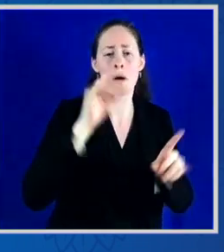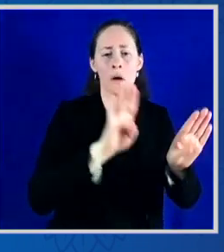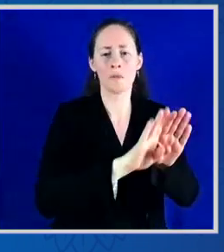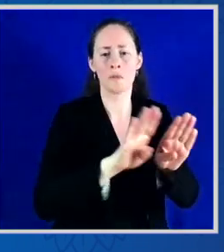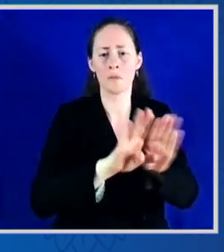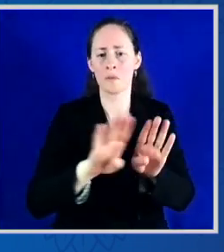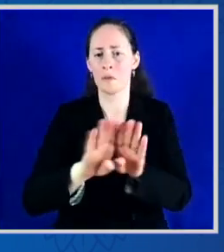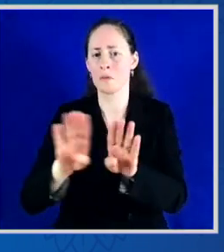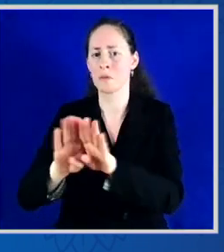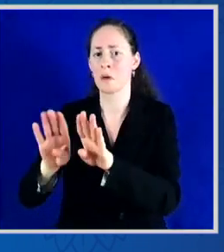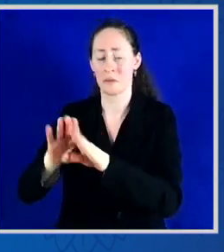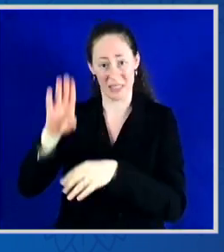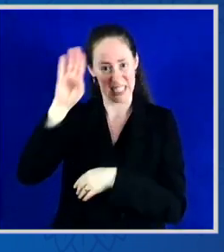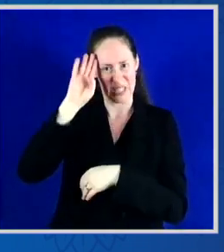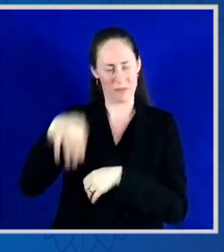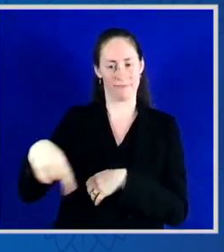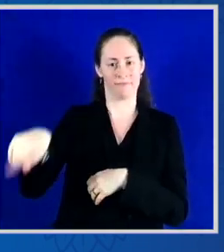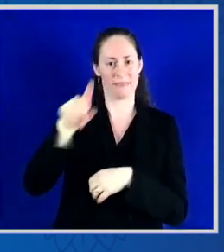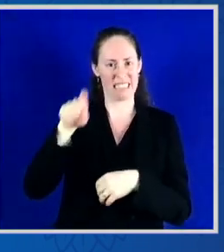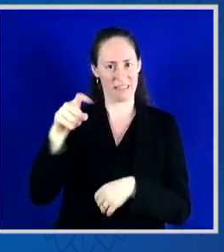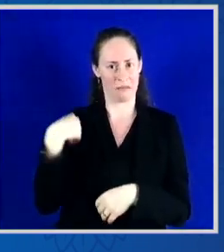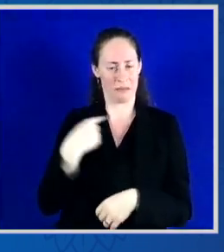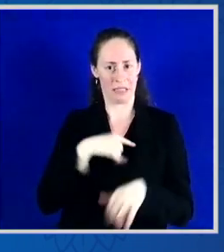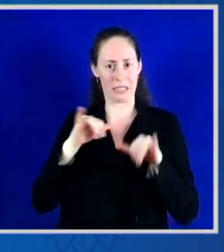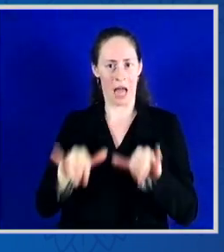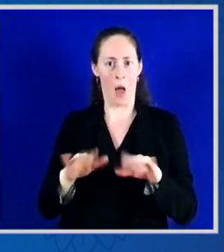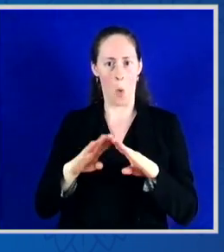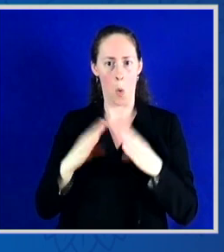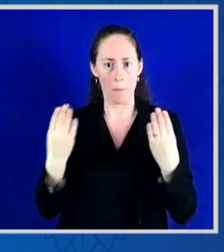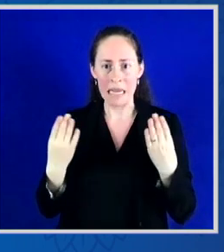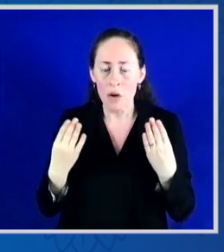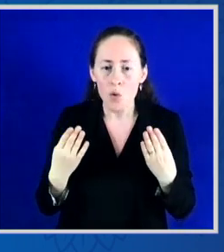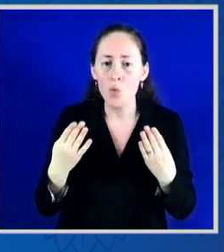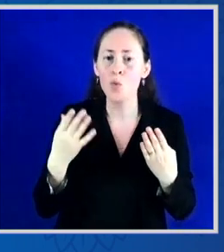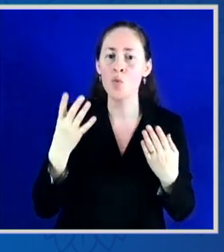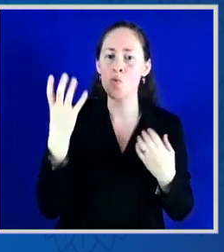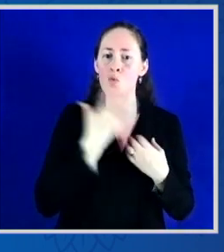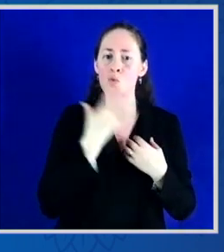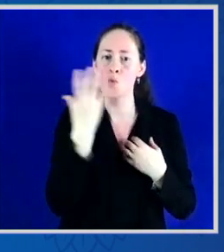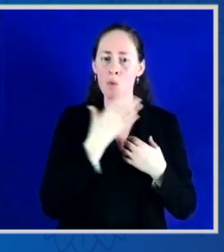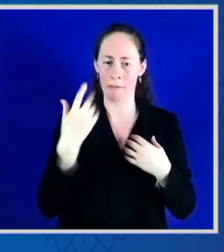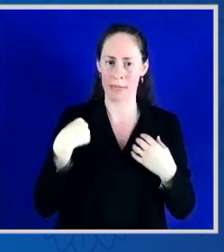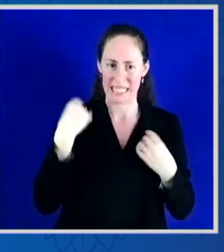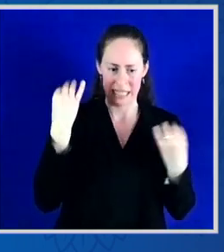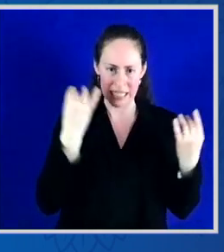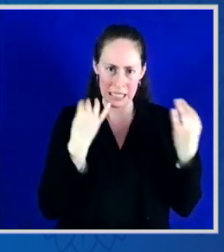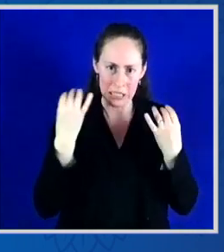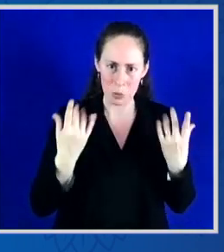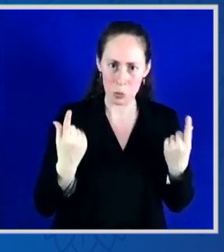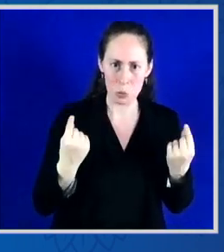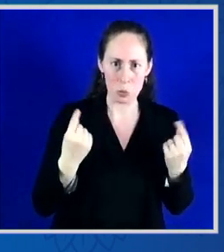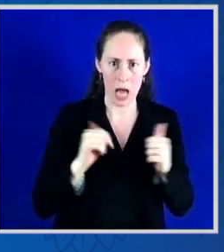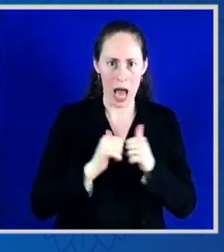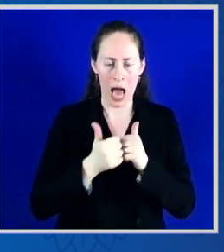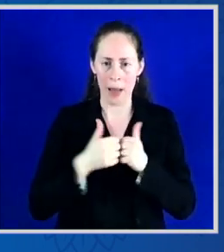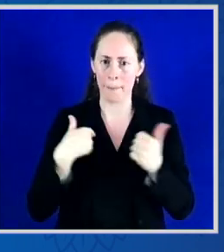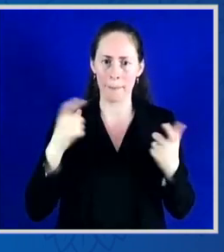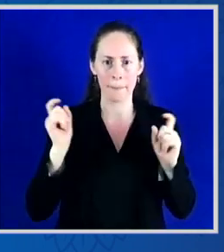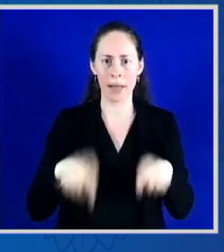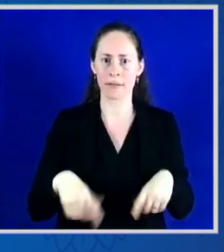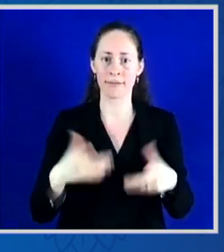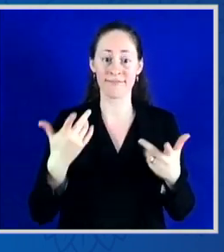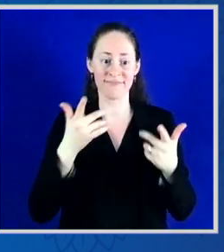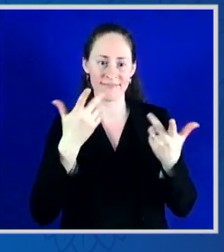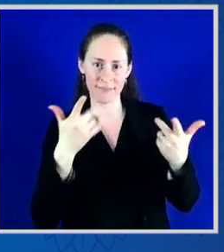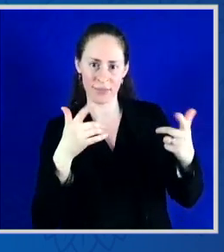were frontline workers and first responders. But we realized really fast that we could not meet that challenge alone. So